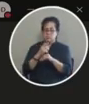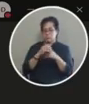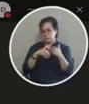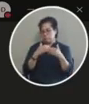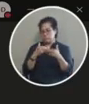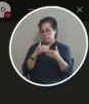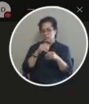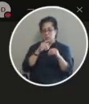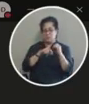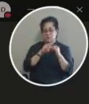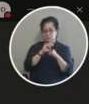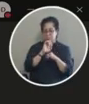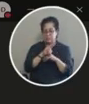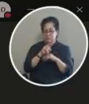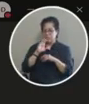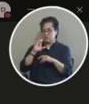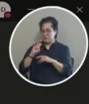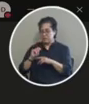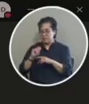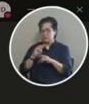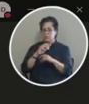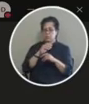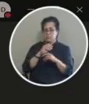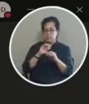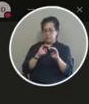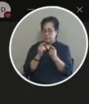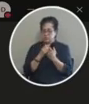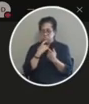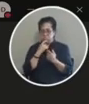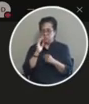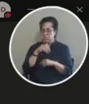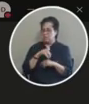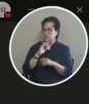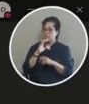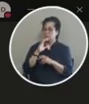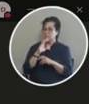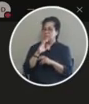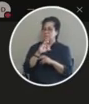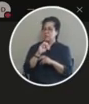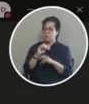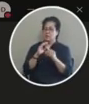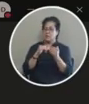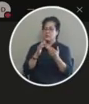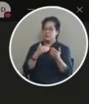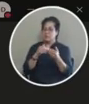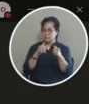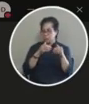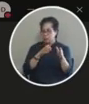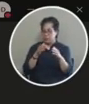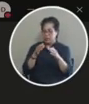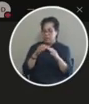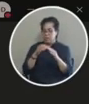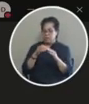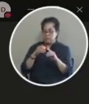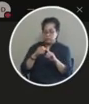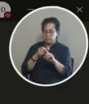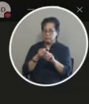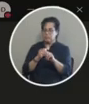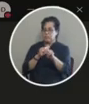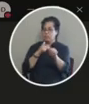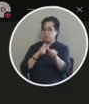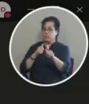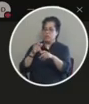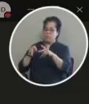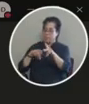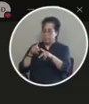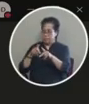Paso's mayors, city managers, and council reps found that they could begin issuing COs as an easy way to do an end run around the public and get the millions of